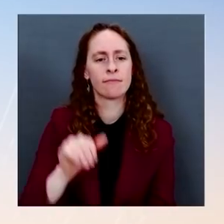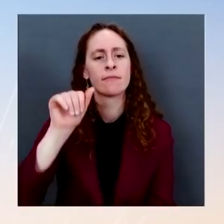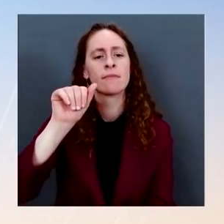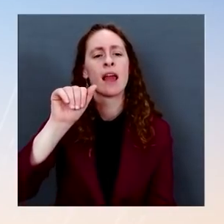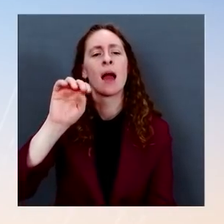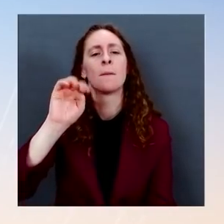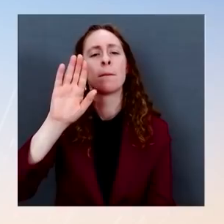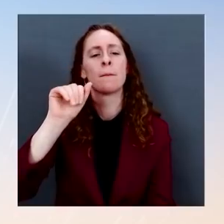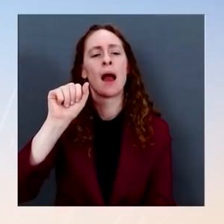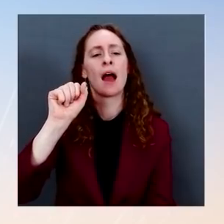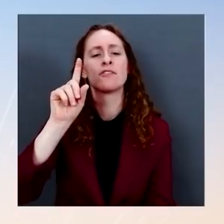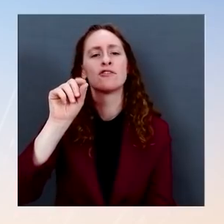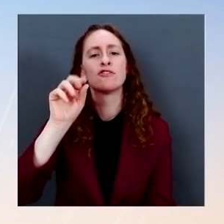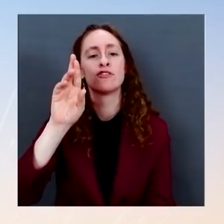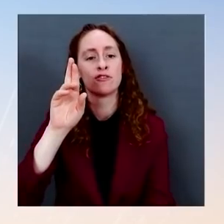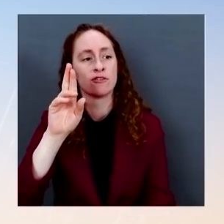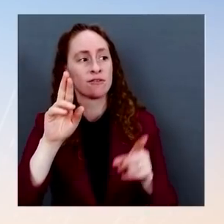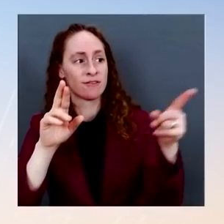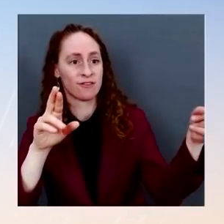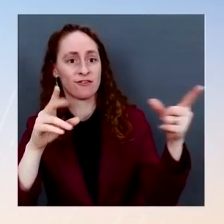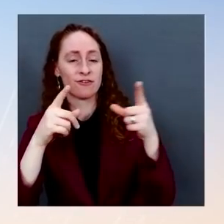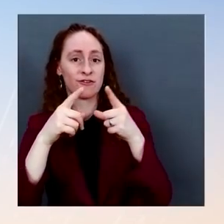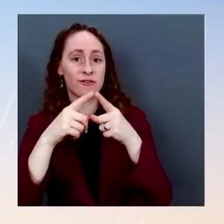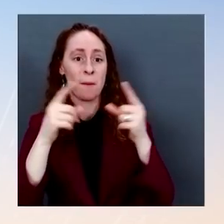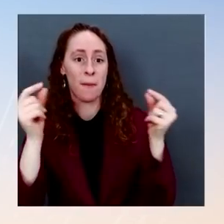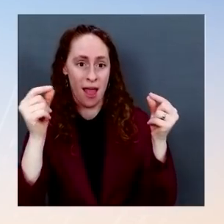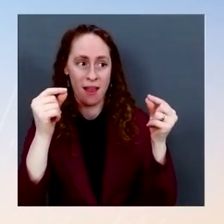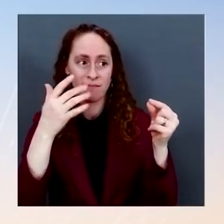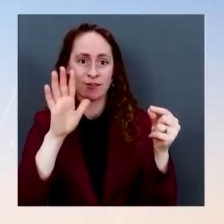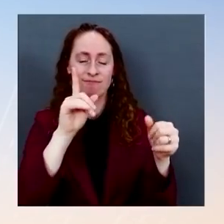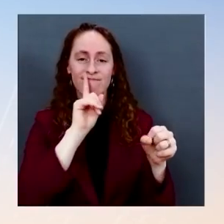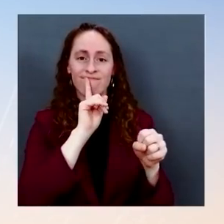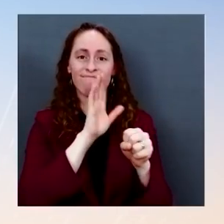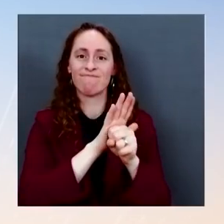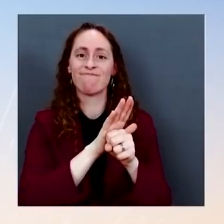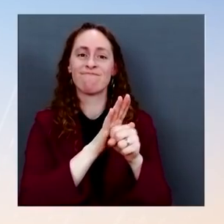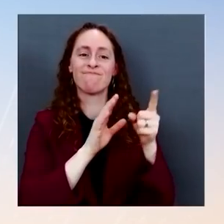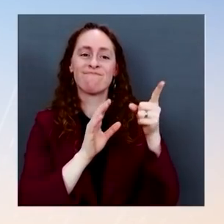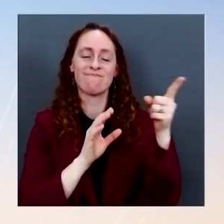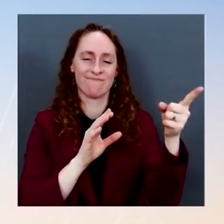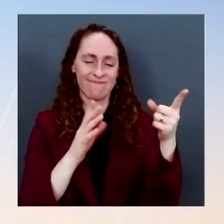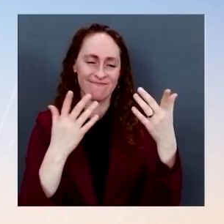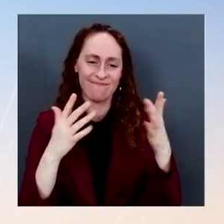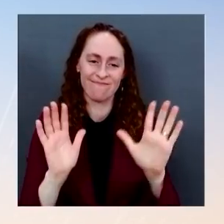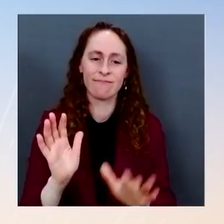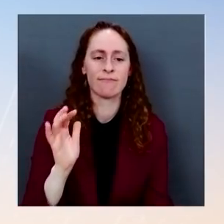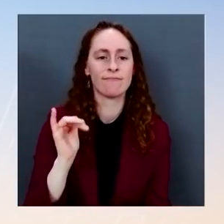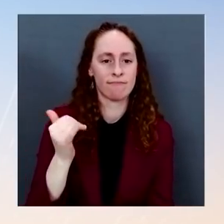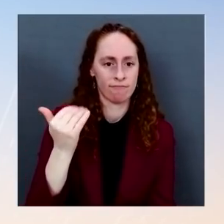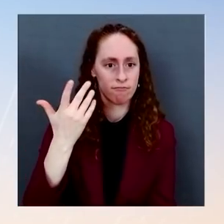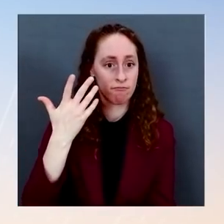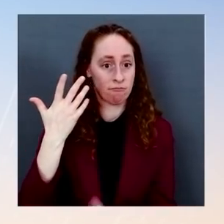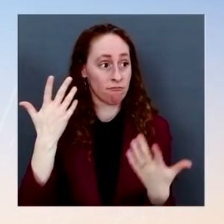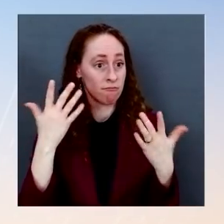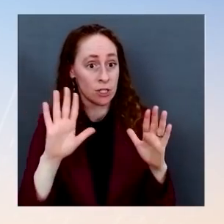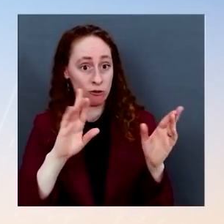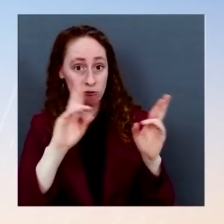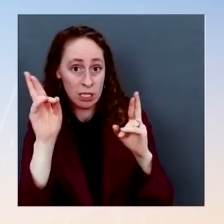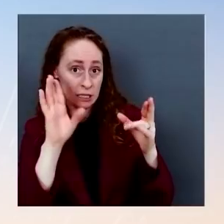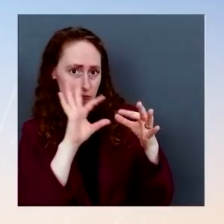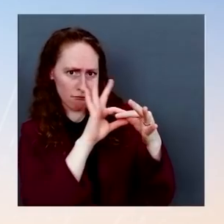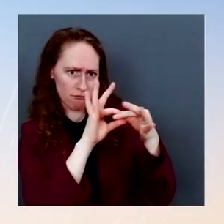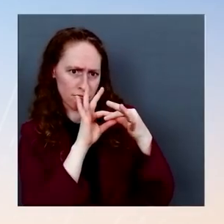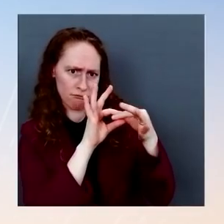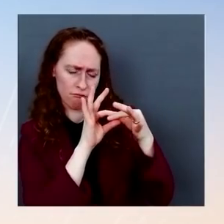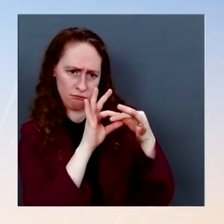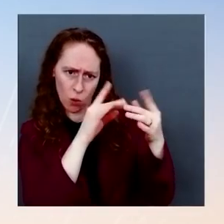the ongoing trust of the security treaty. So can you, a little bit of assurance to the Japanese people that their treaty